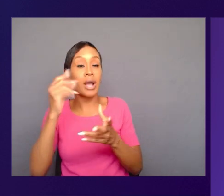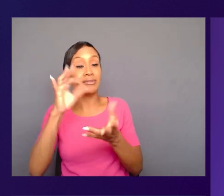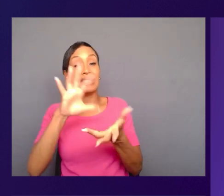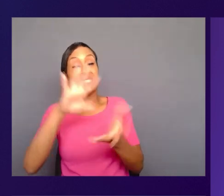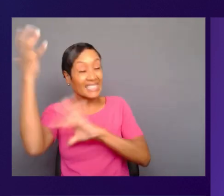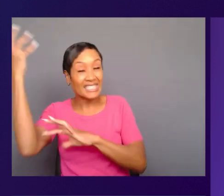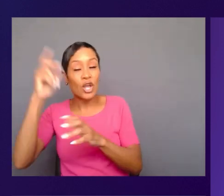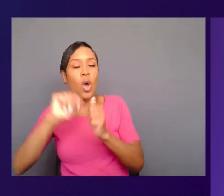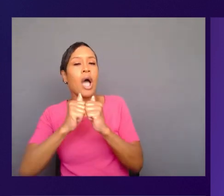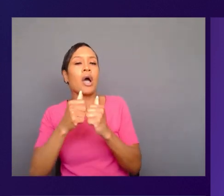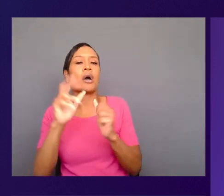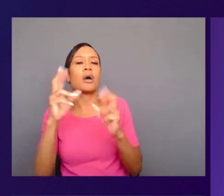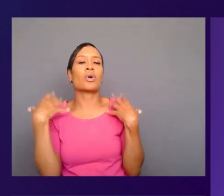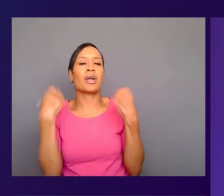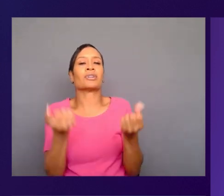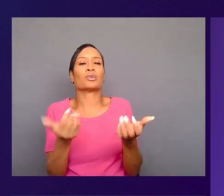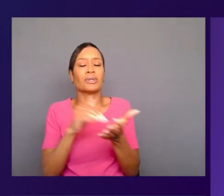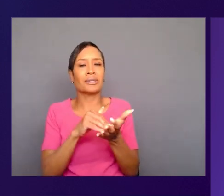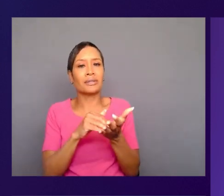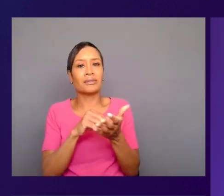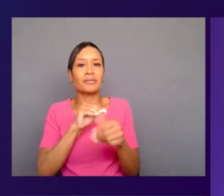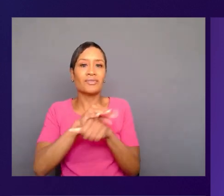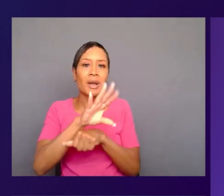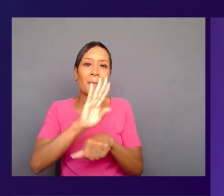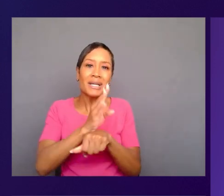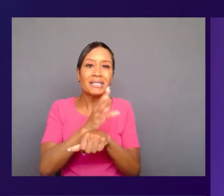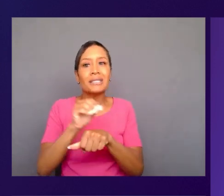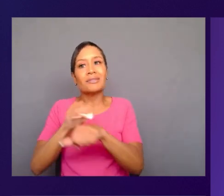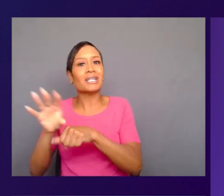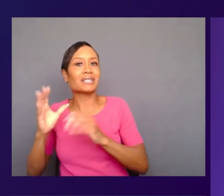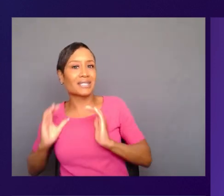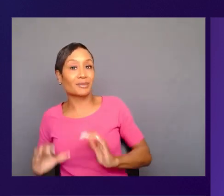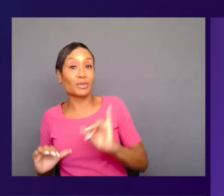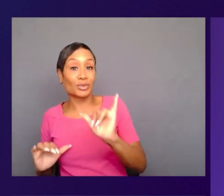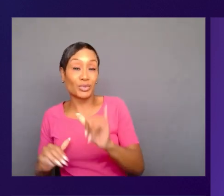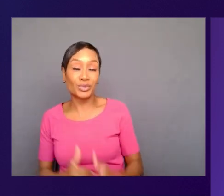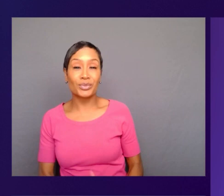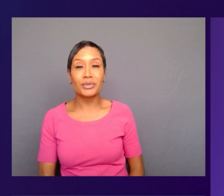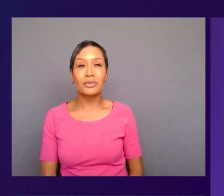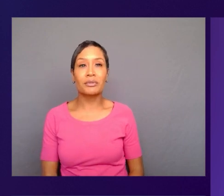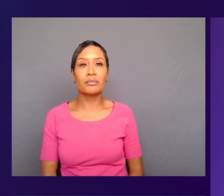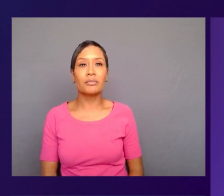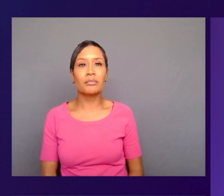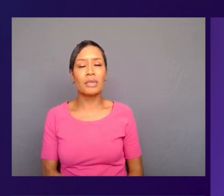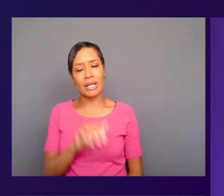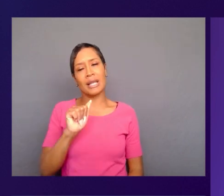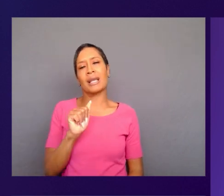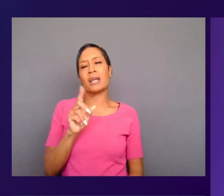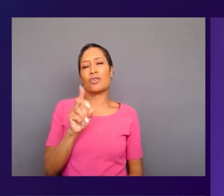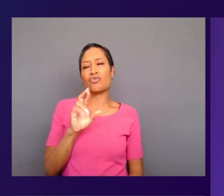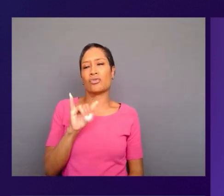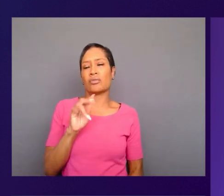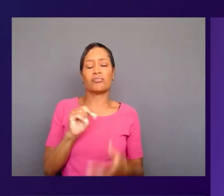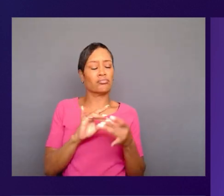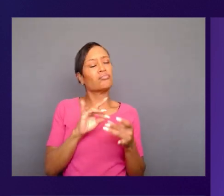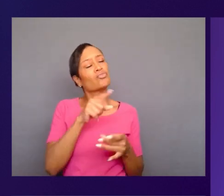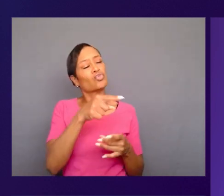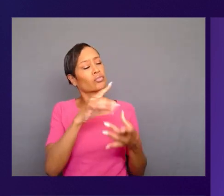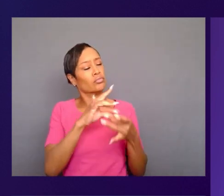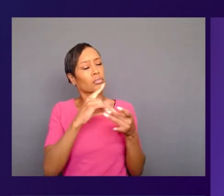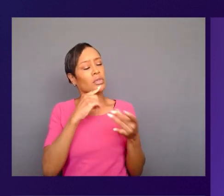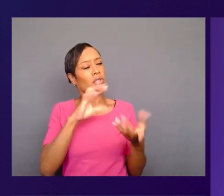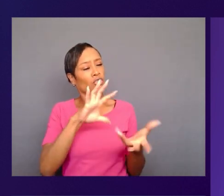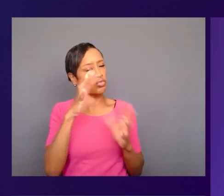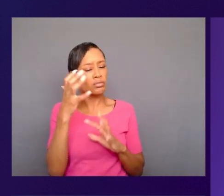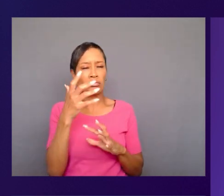minimizing the impact to your customers and to your business. You know, when you say disruptions, a lot of things come to mind. What are the type of disruptions that